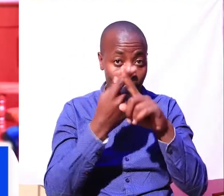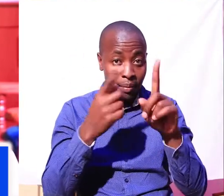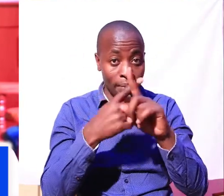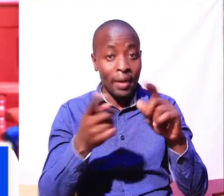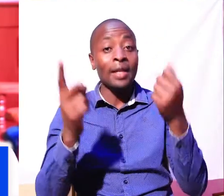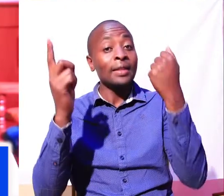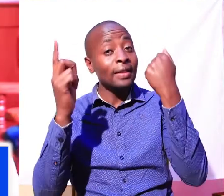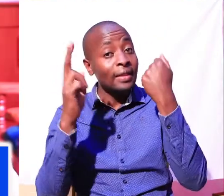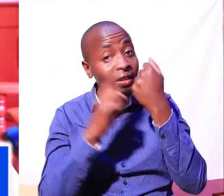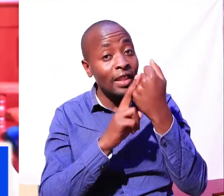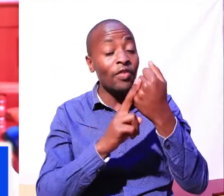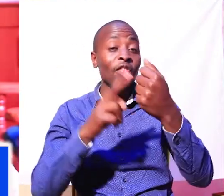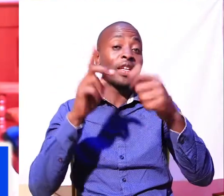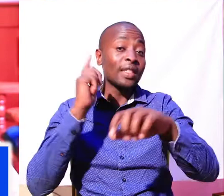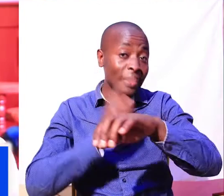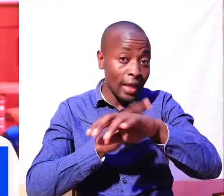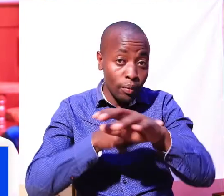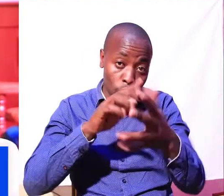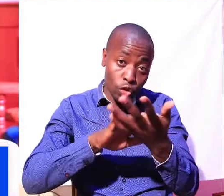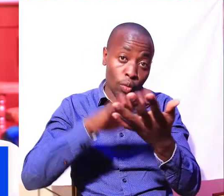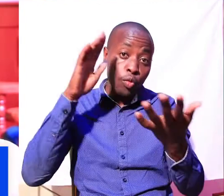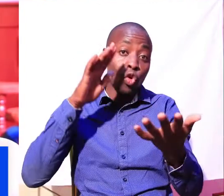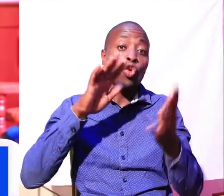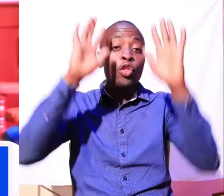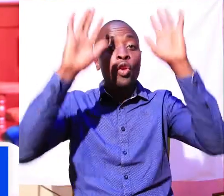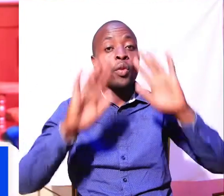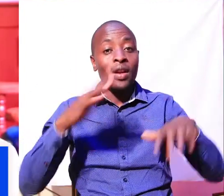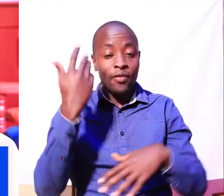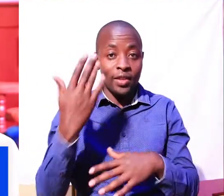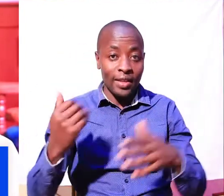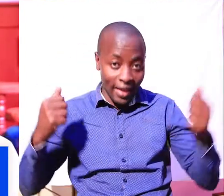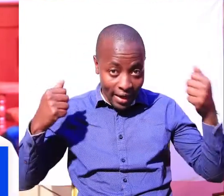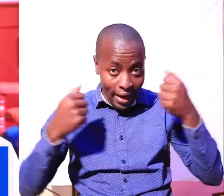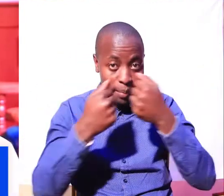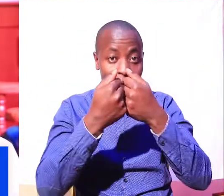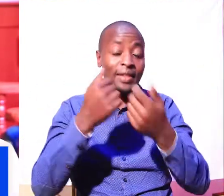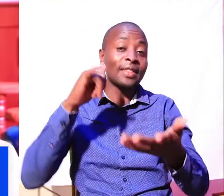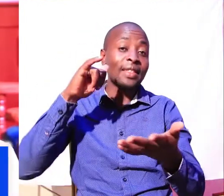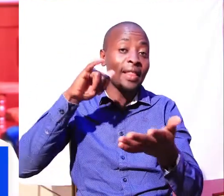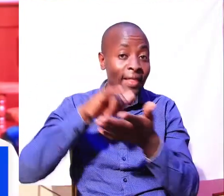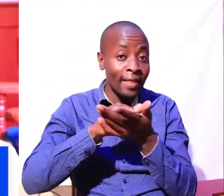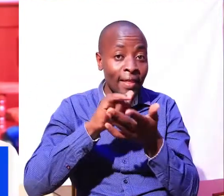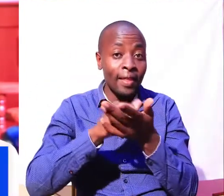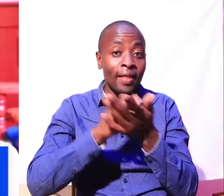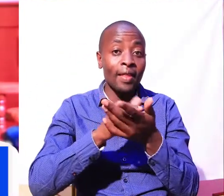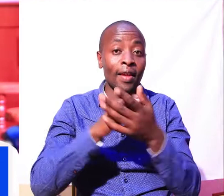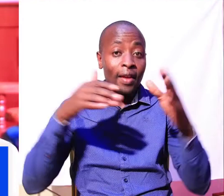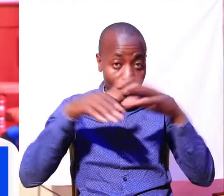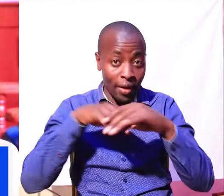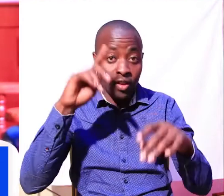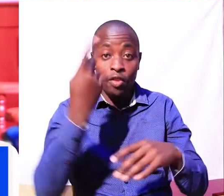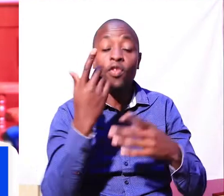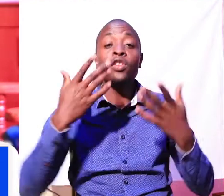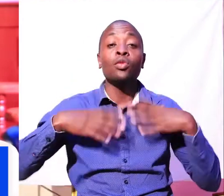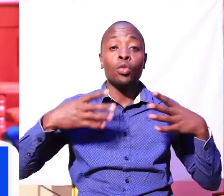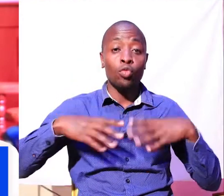heated 7 times more. But the most interesting thing that happened at this time is that among the first people to see what was happening